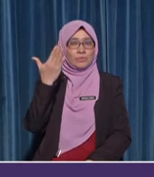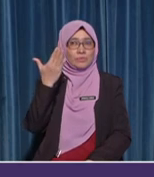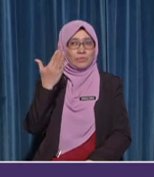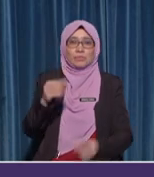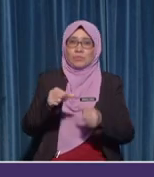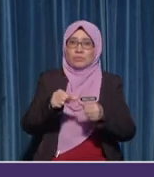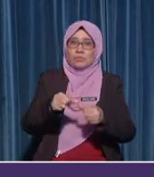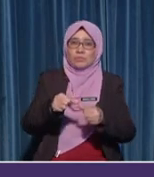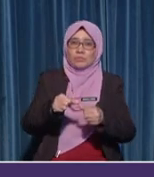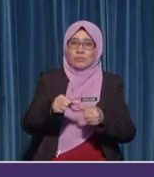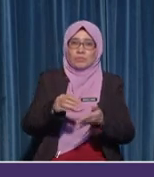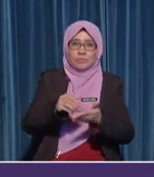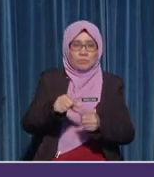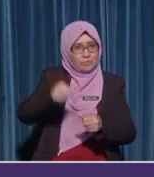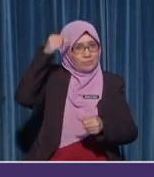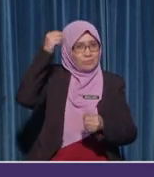have learned.